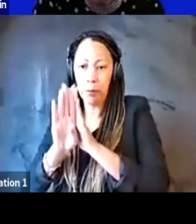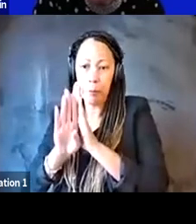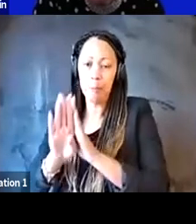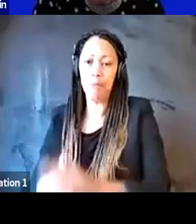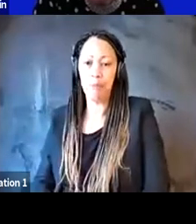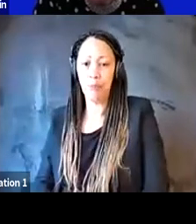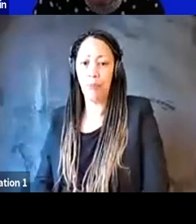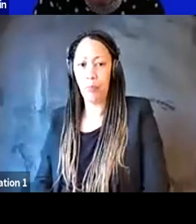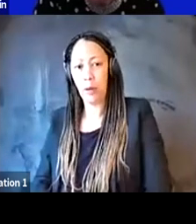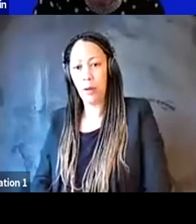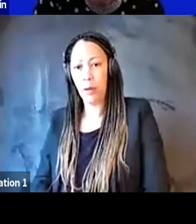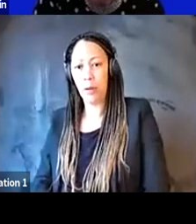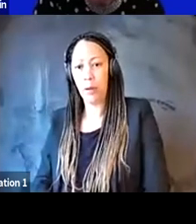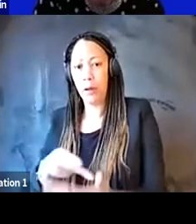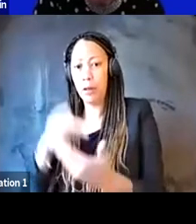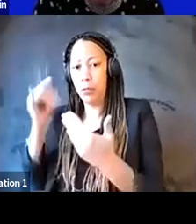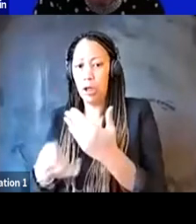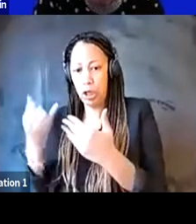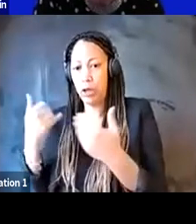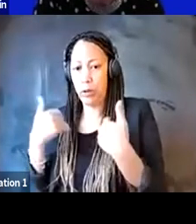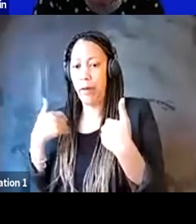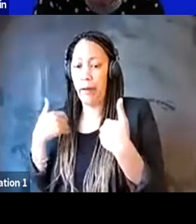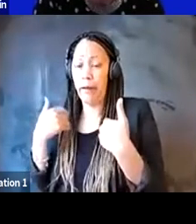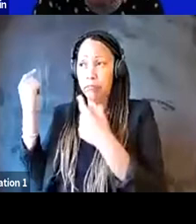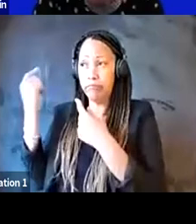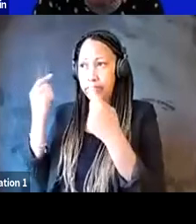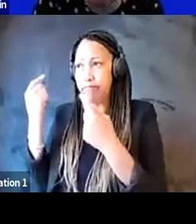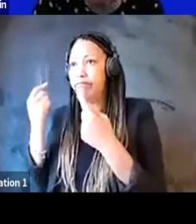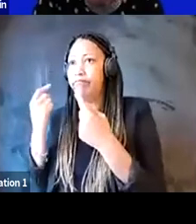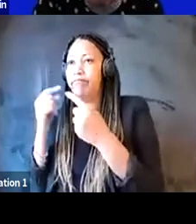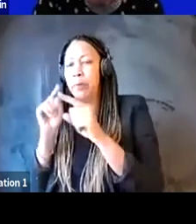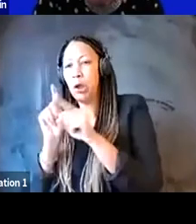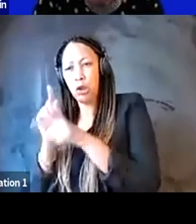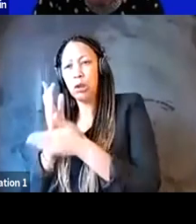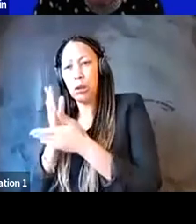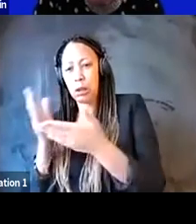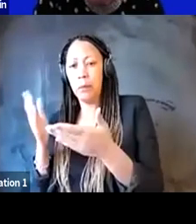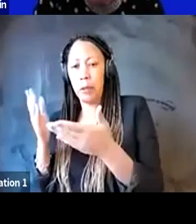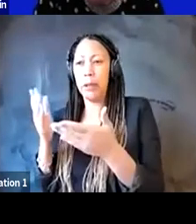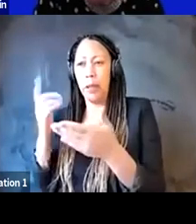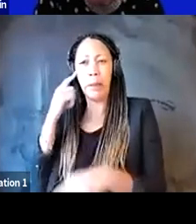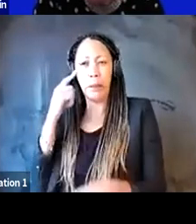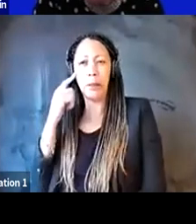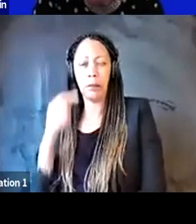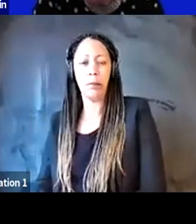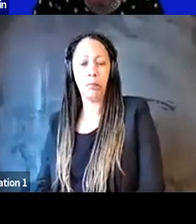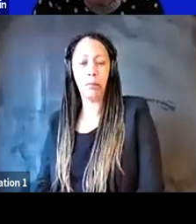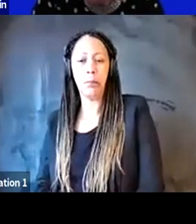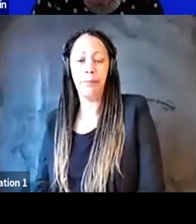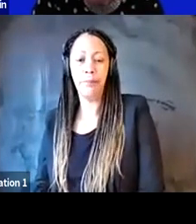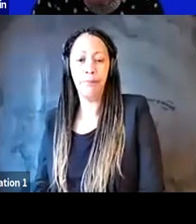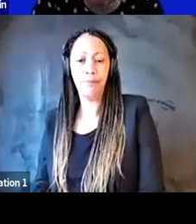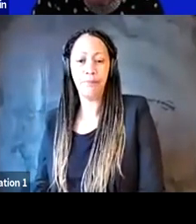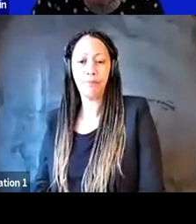of this project, we have considered, and certainly something that makes some sense. So